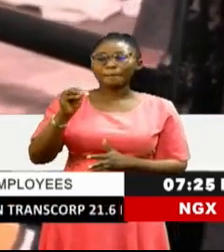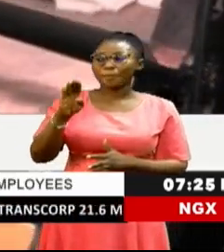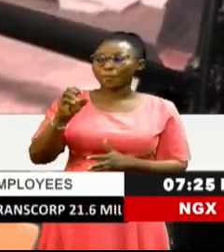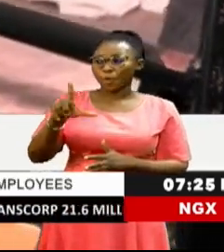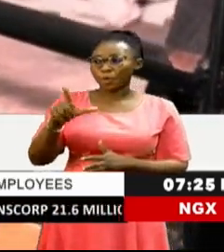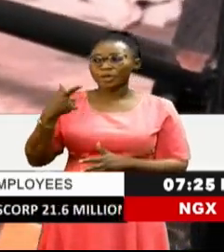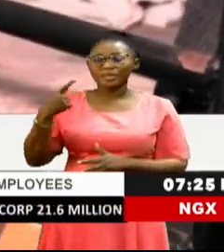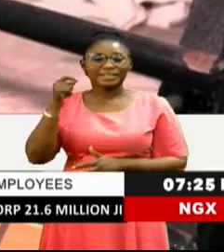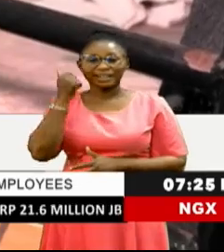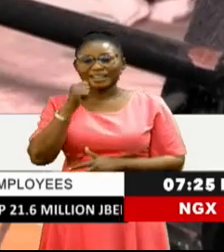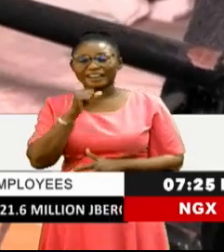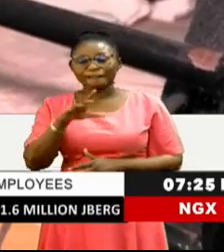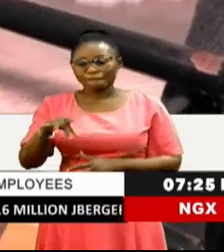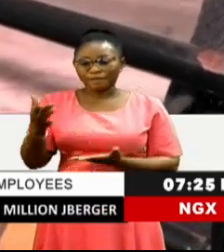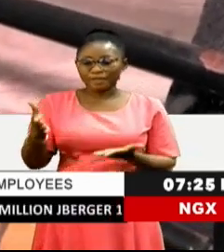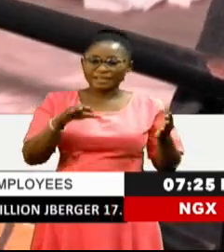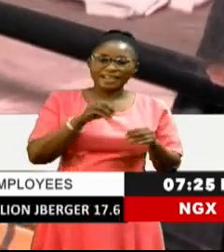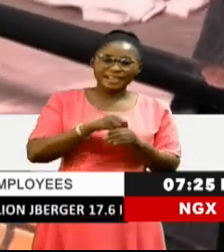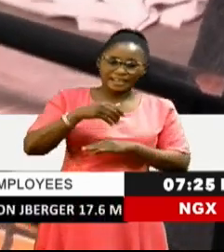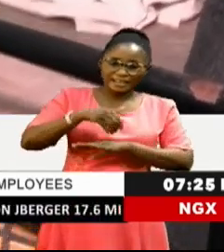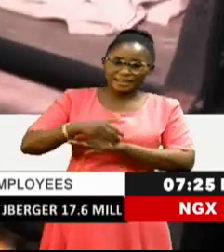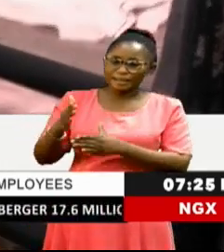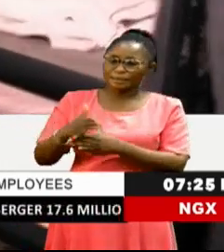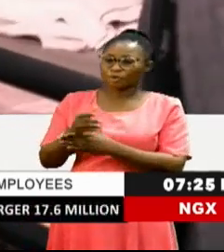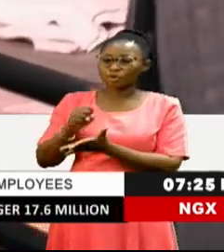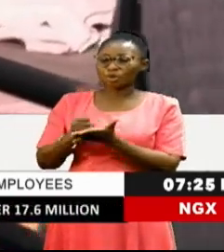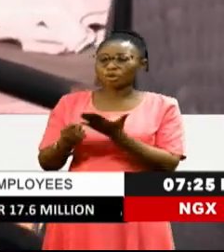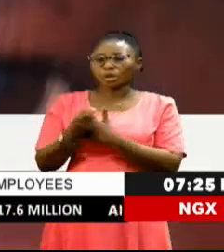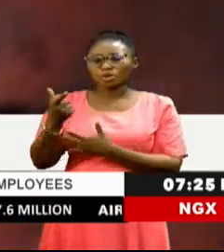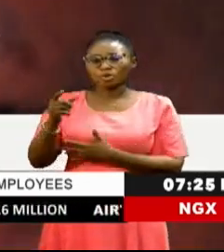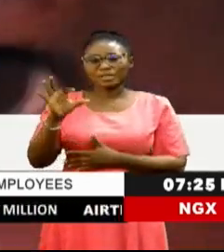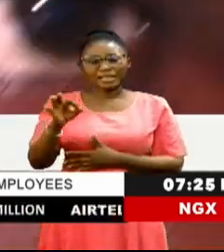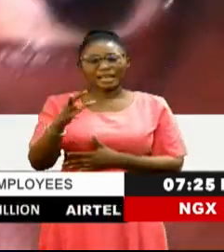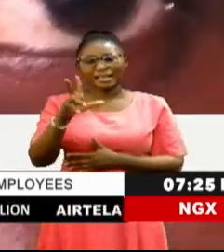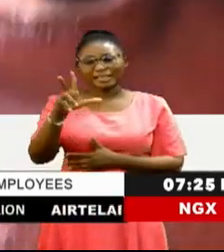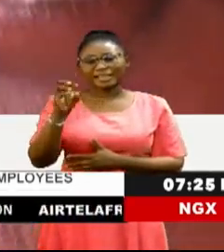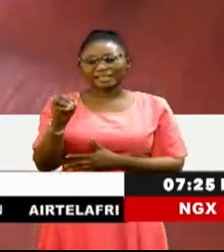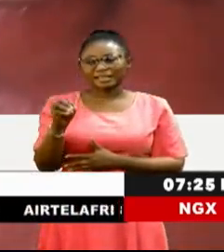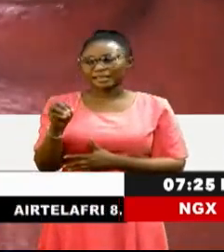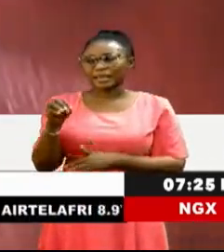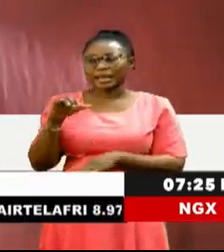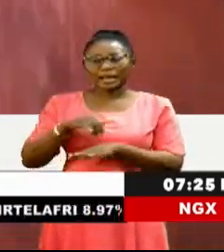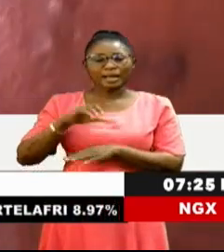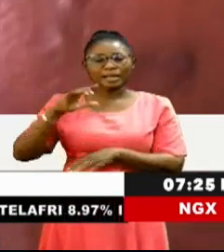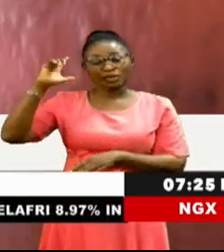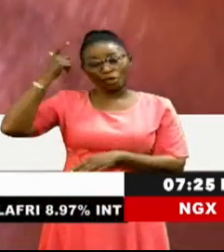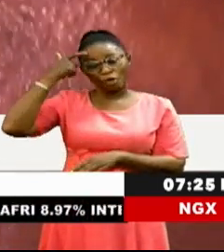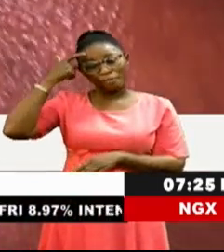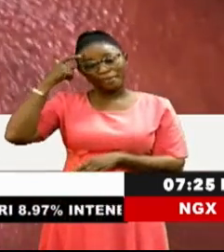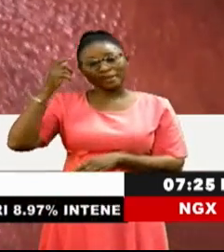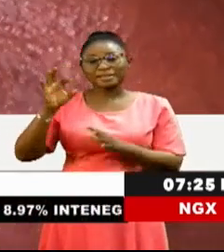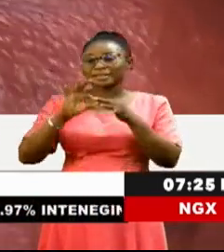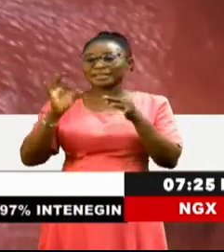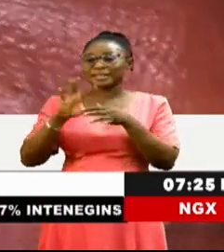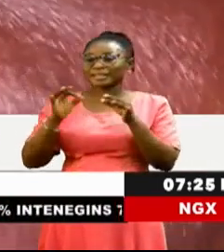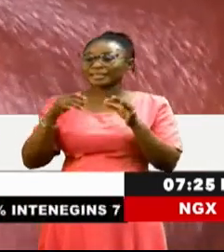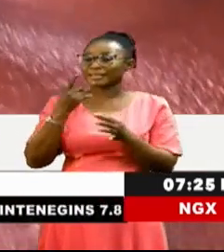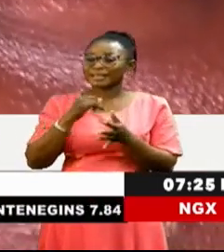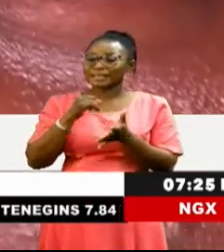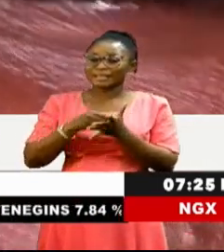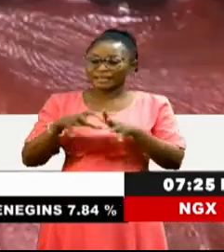Digal was found dead overnight between September 29 and 30. A government statement said he had been abducted